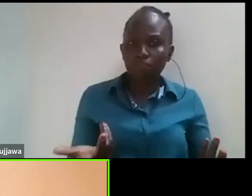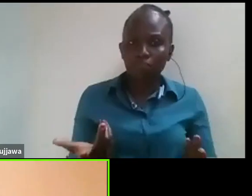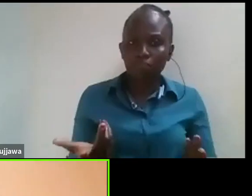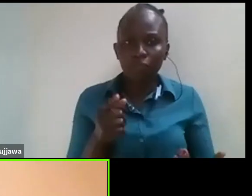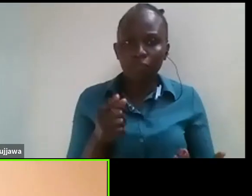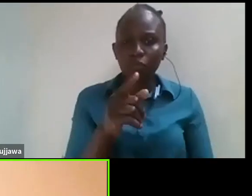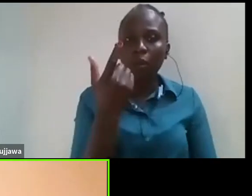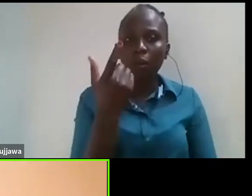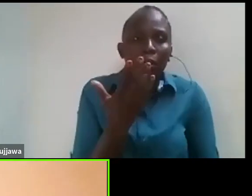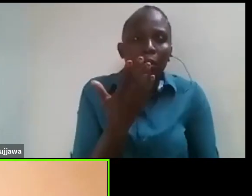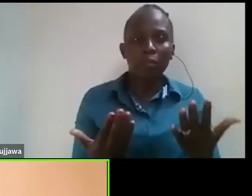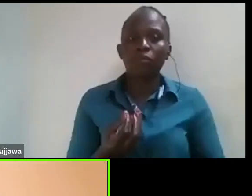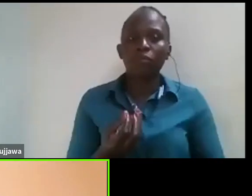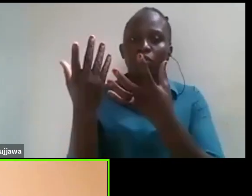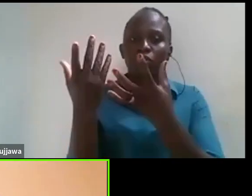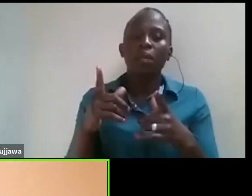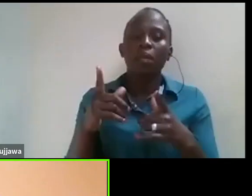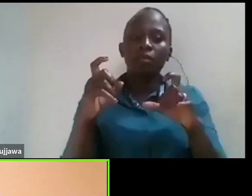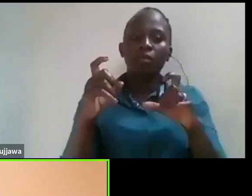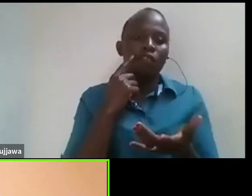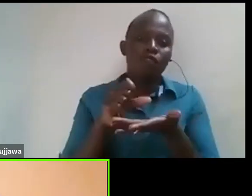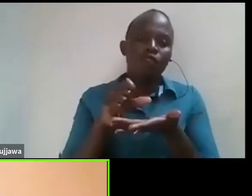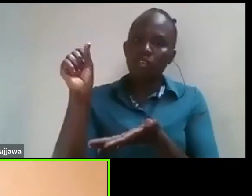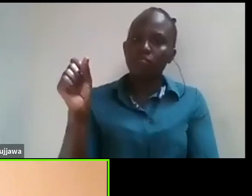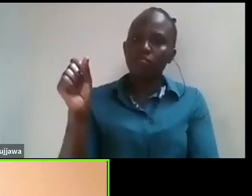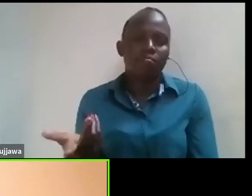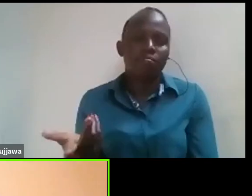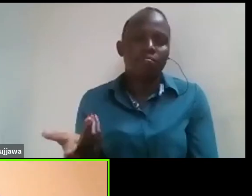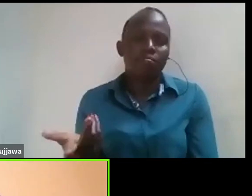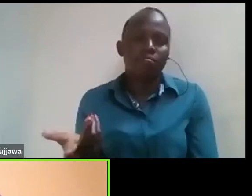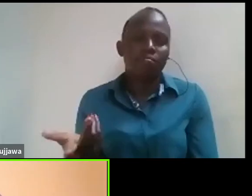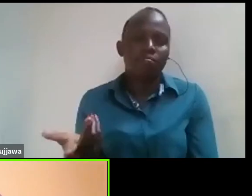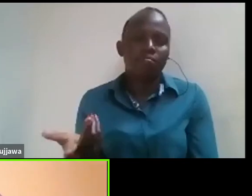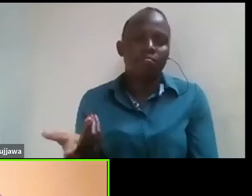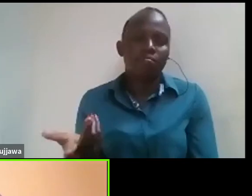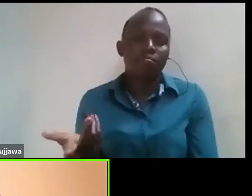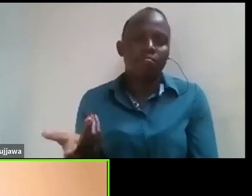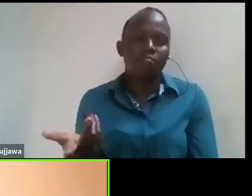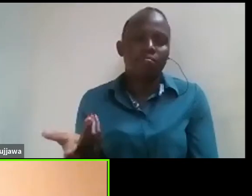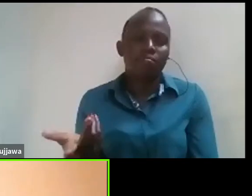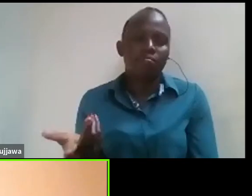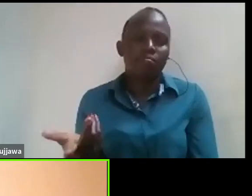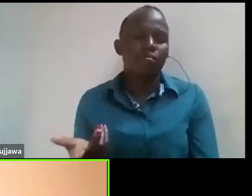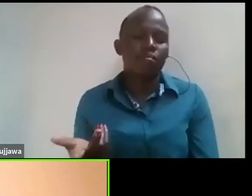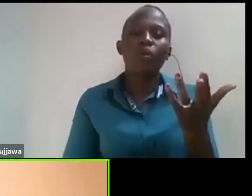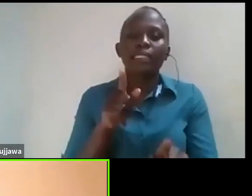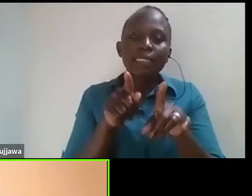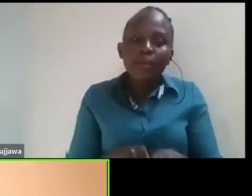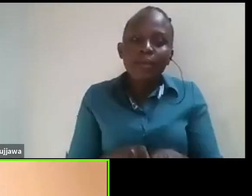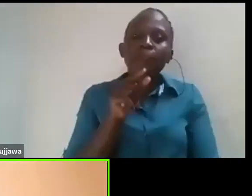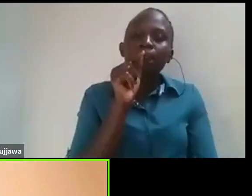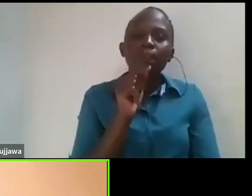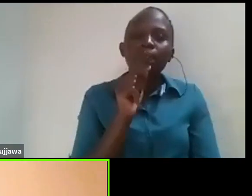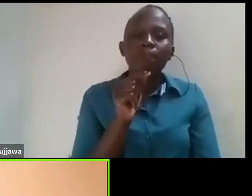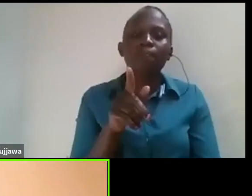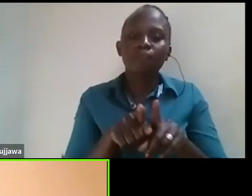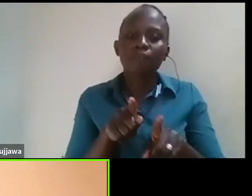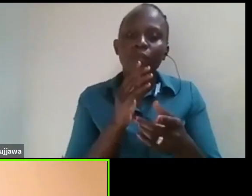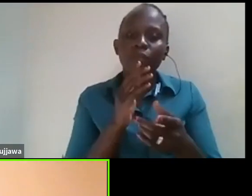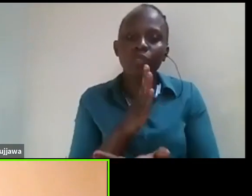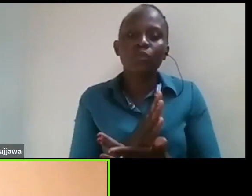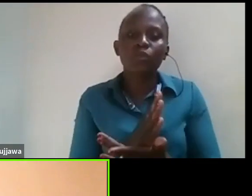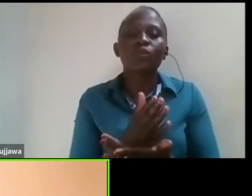that also for them, apparently, they could be doing this out of ignorance. But the moment you make them sign and say, you know what, by the